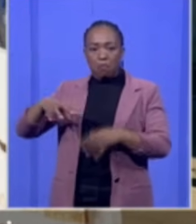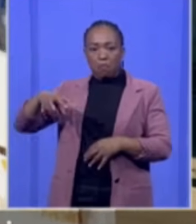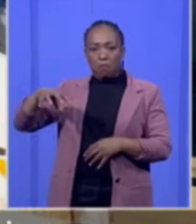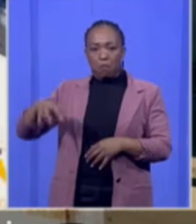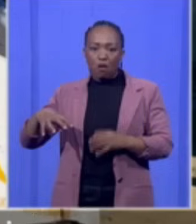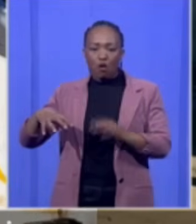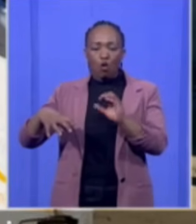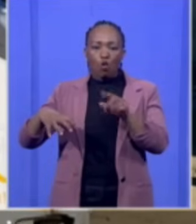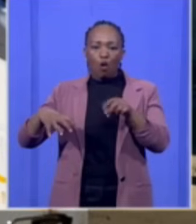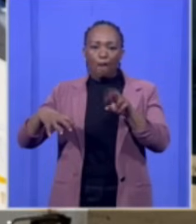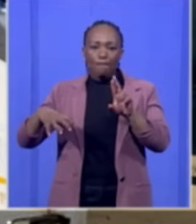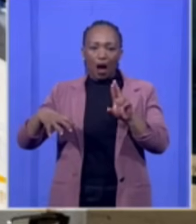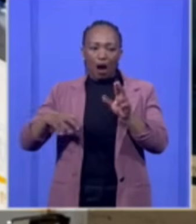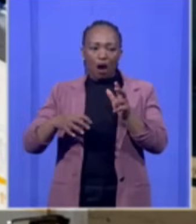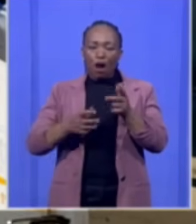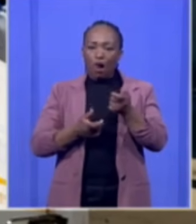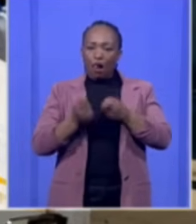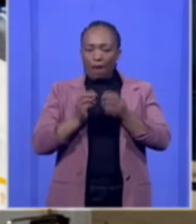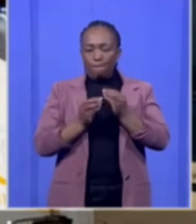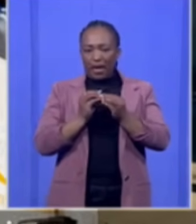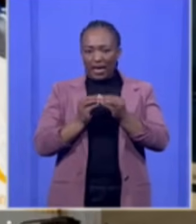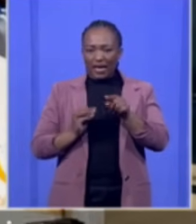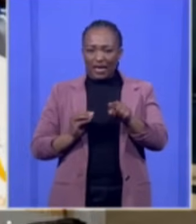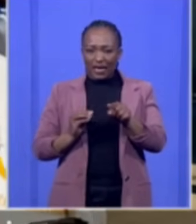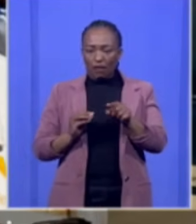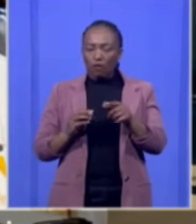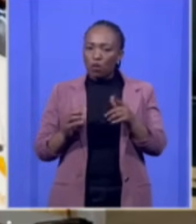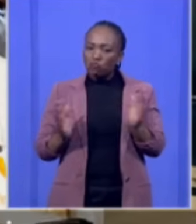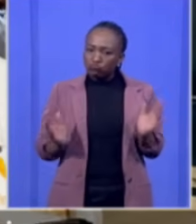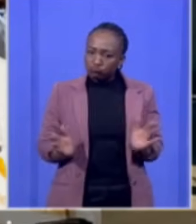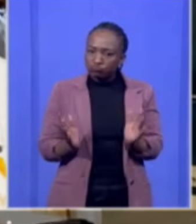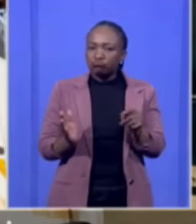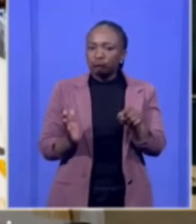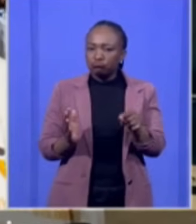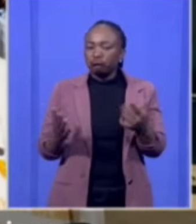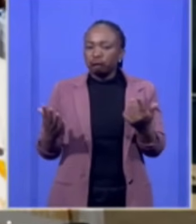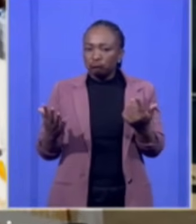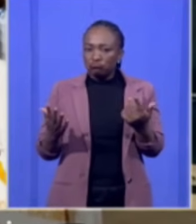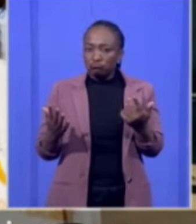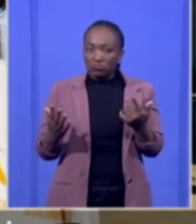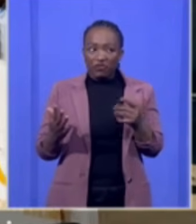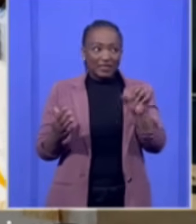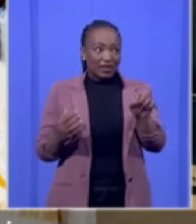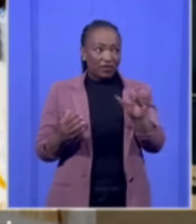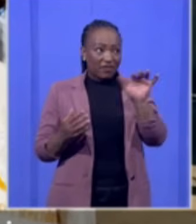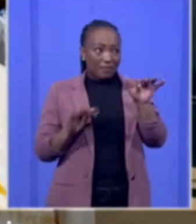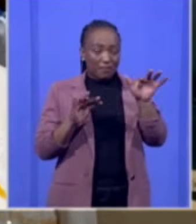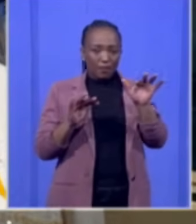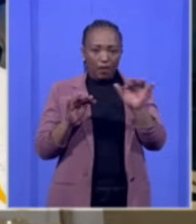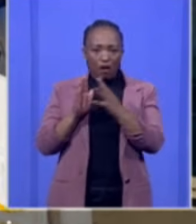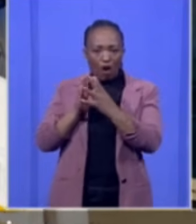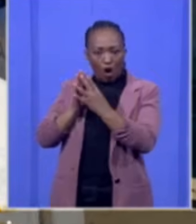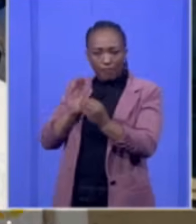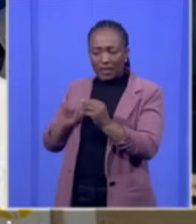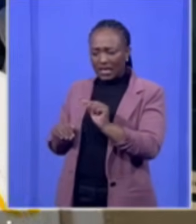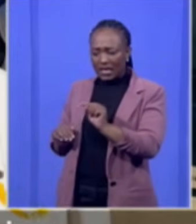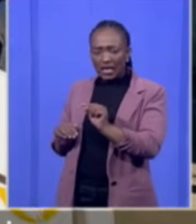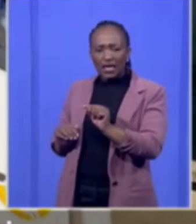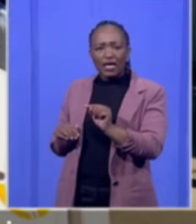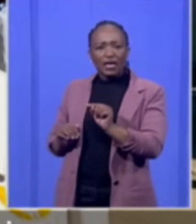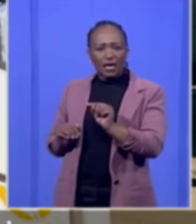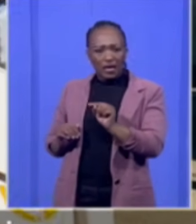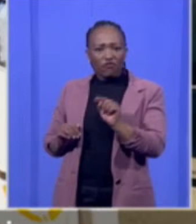copper here, and we want to encourage them to do that. And it is important for South Africans to always appreciate that to attract